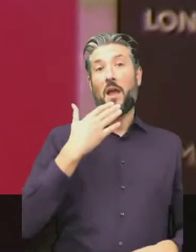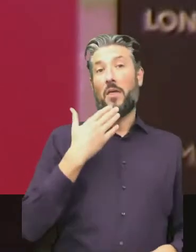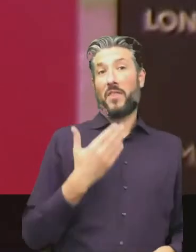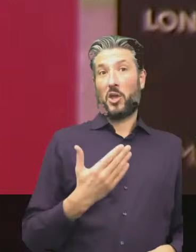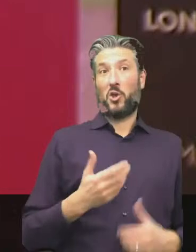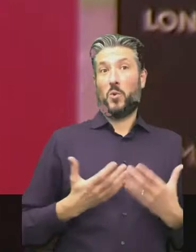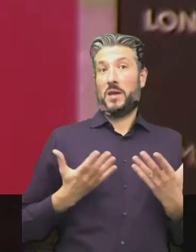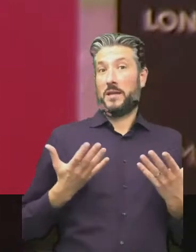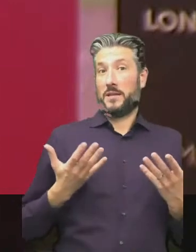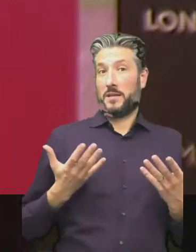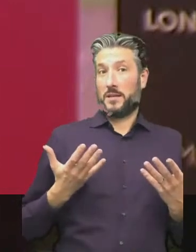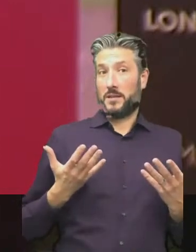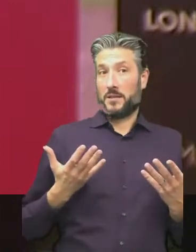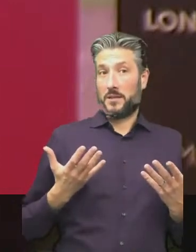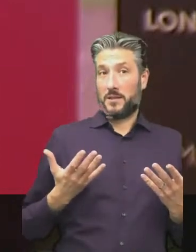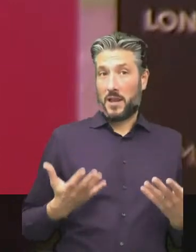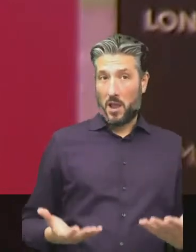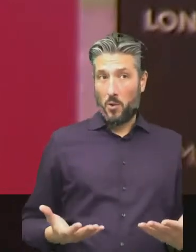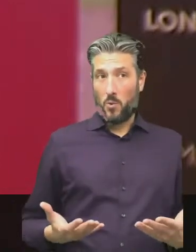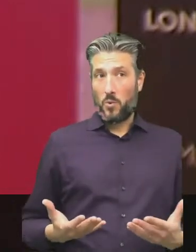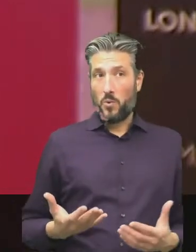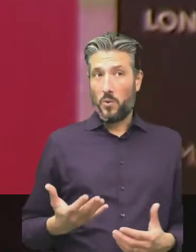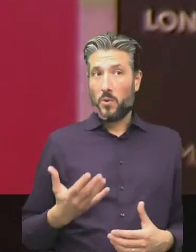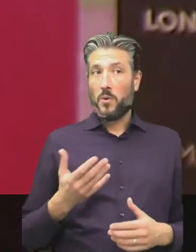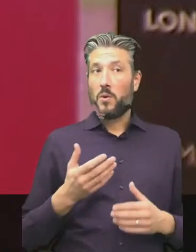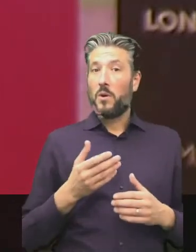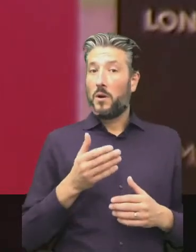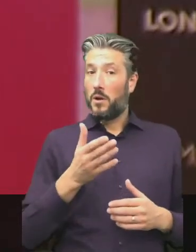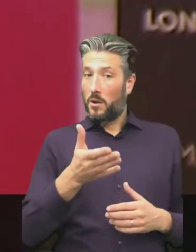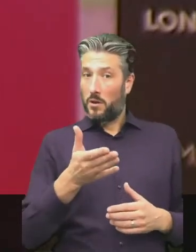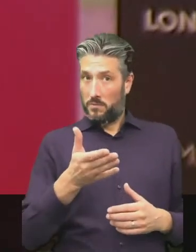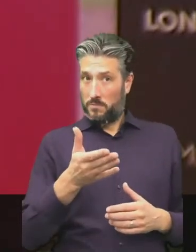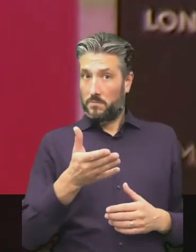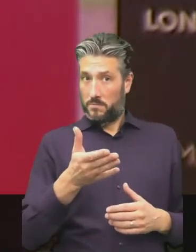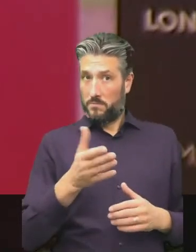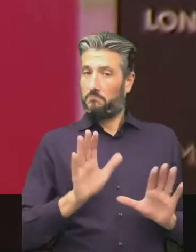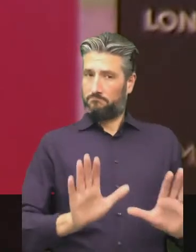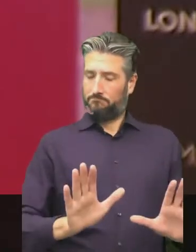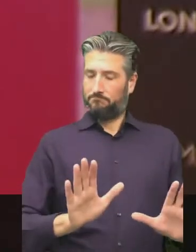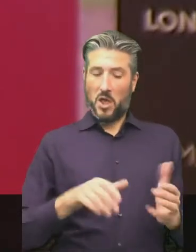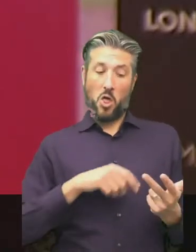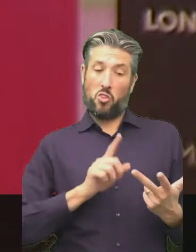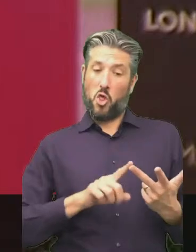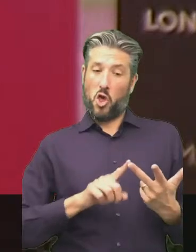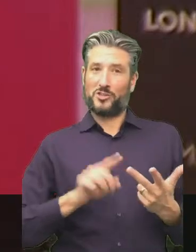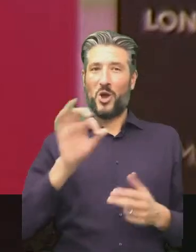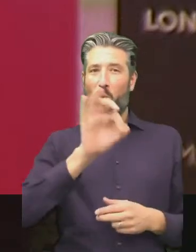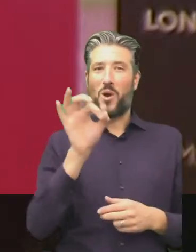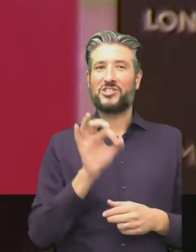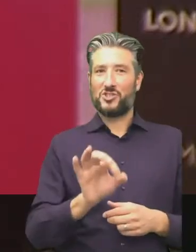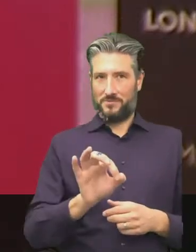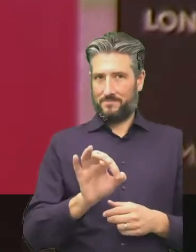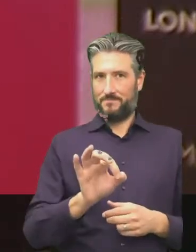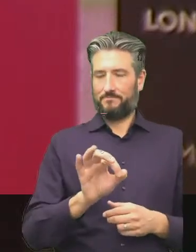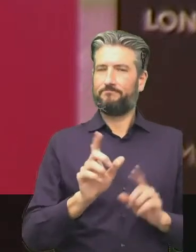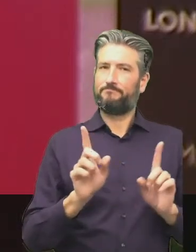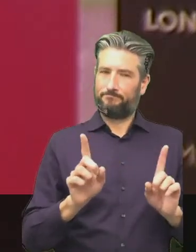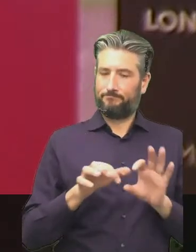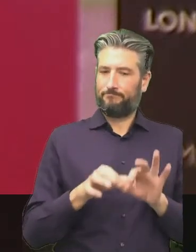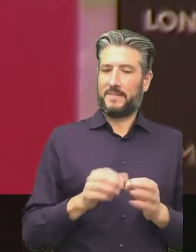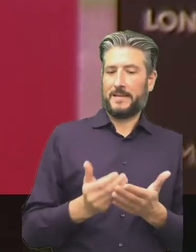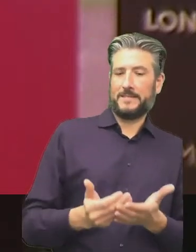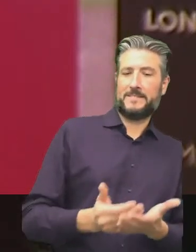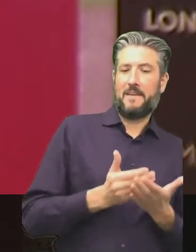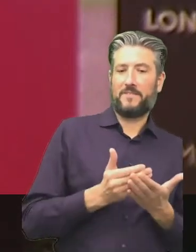the resident for the question? We'll move on to the third question on safety, which is from Mijanur